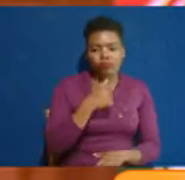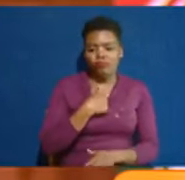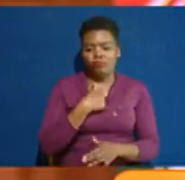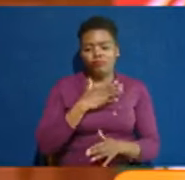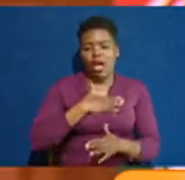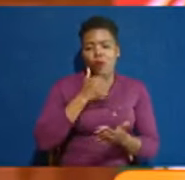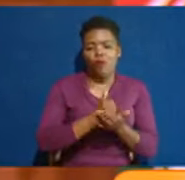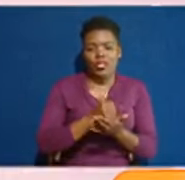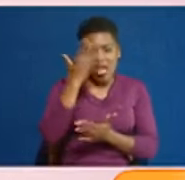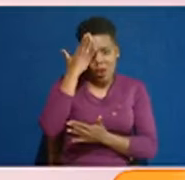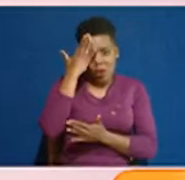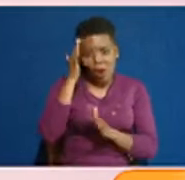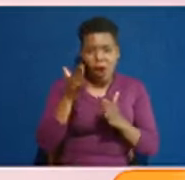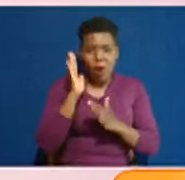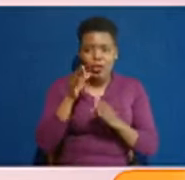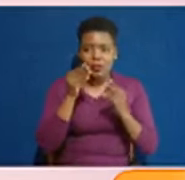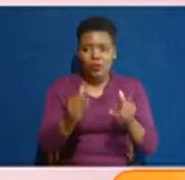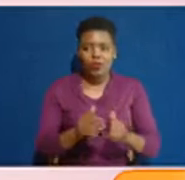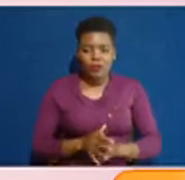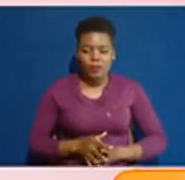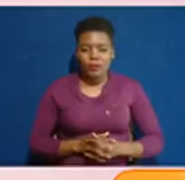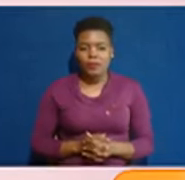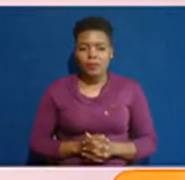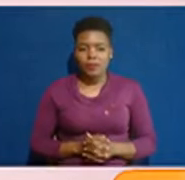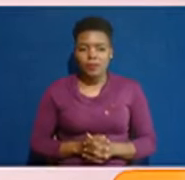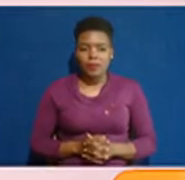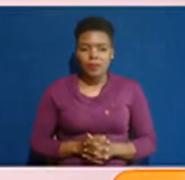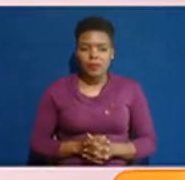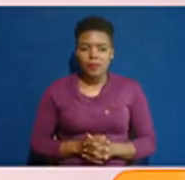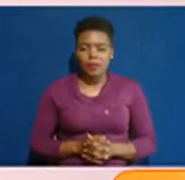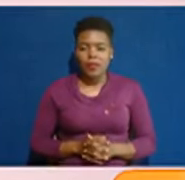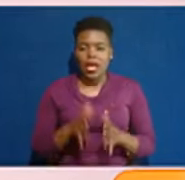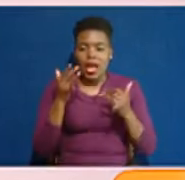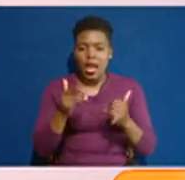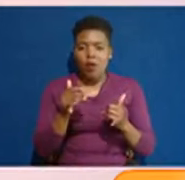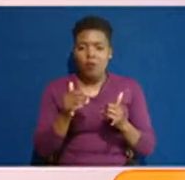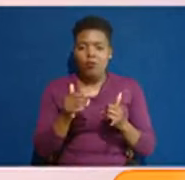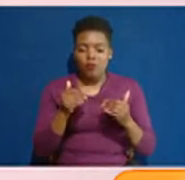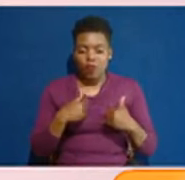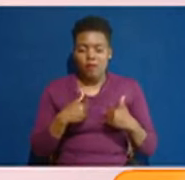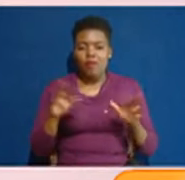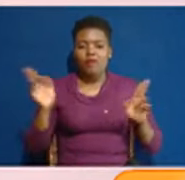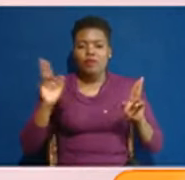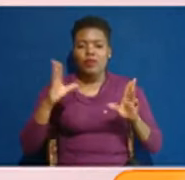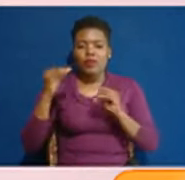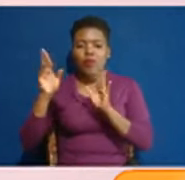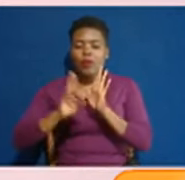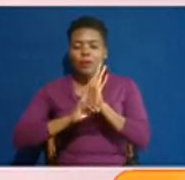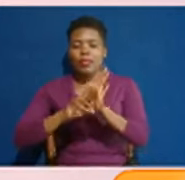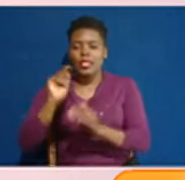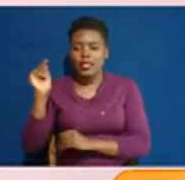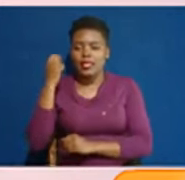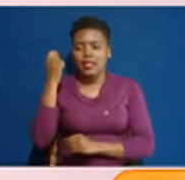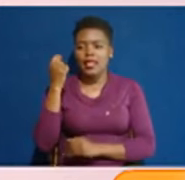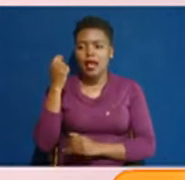nitajua vile nitafanya. In the spirit of the austerity measures that you have taken, there is no